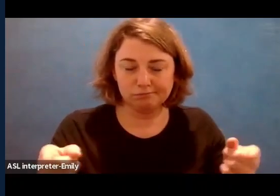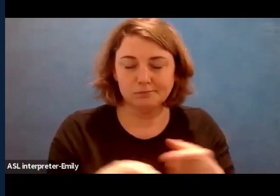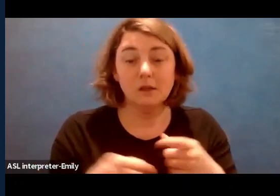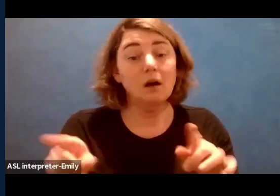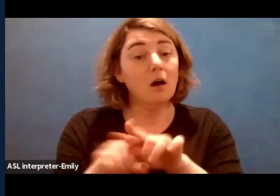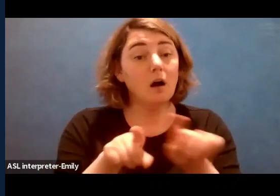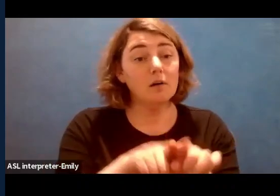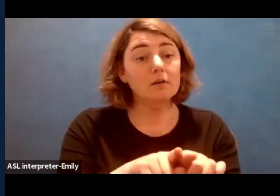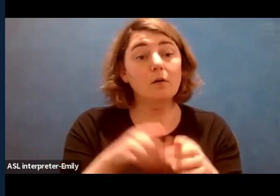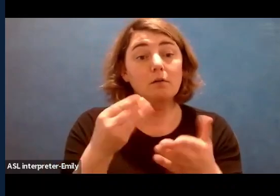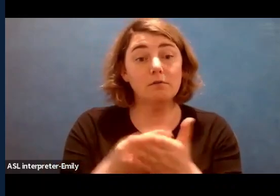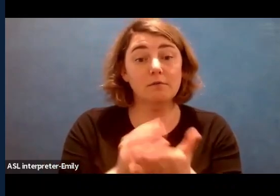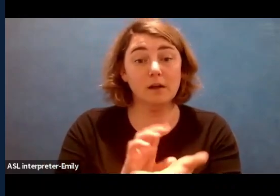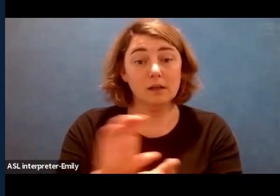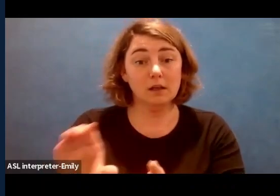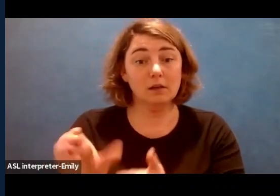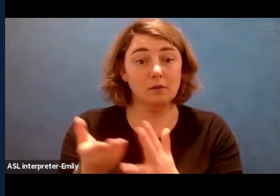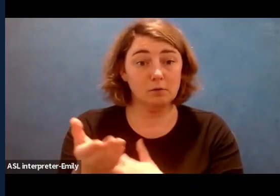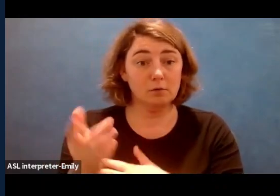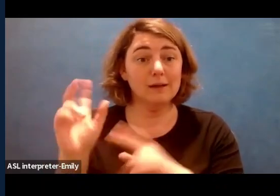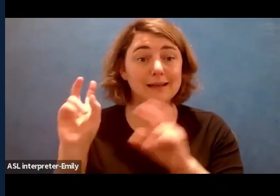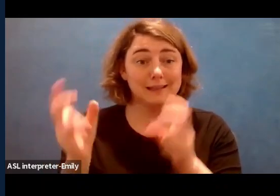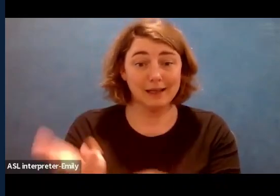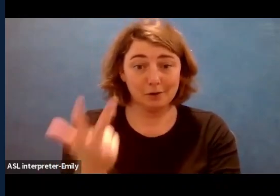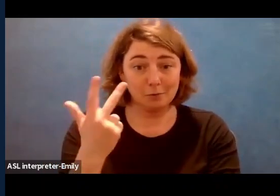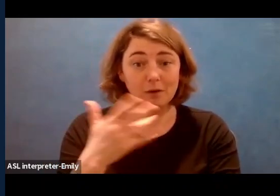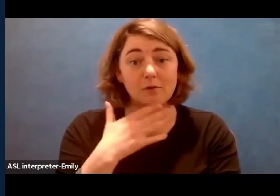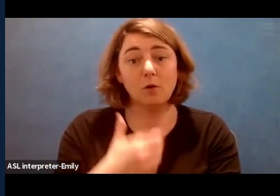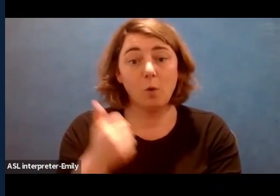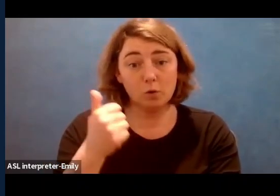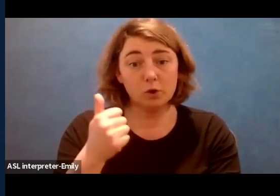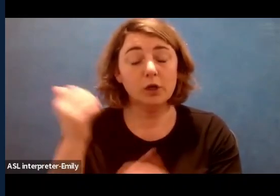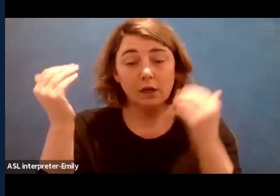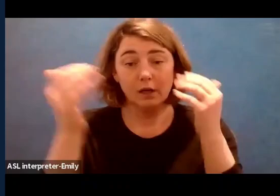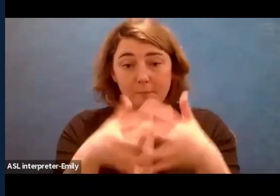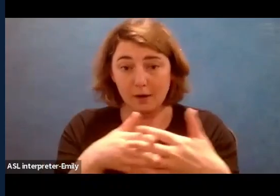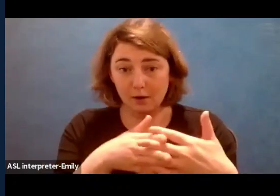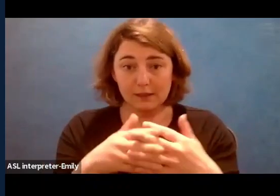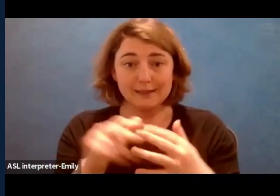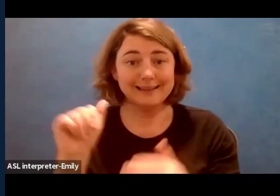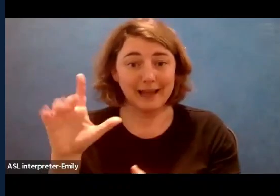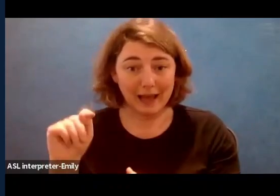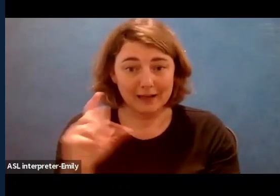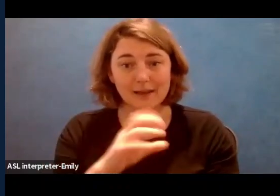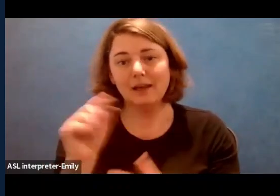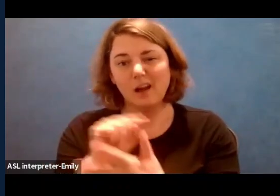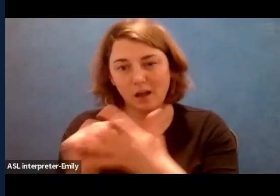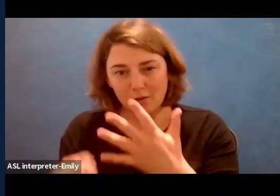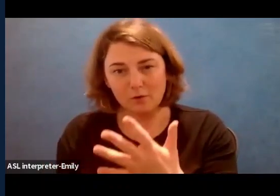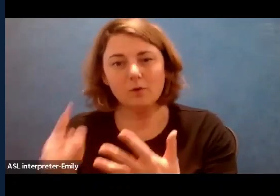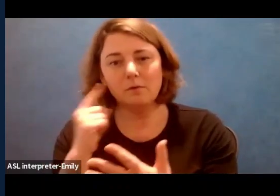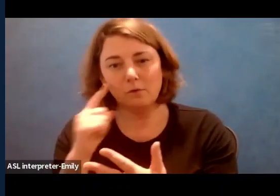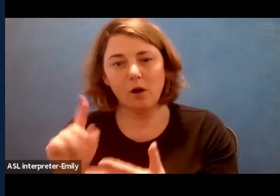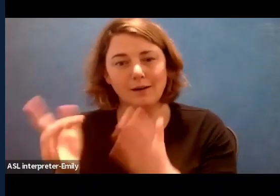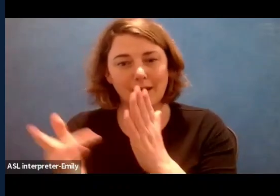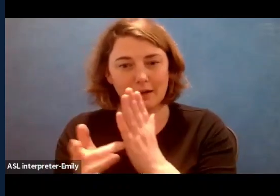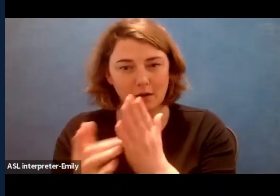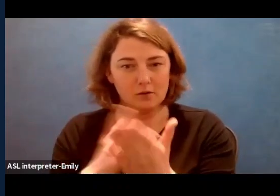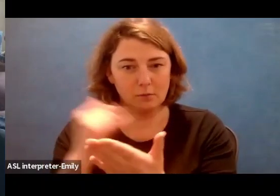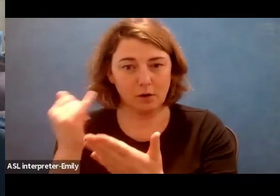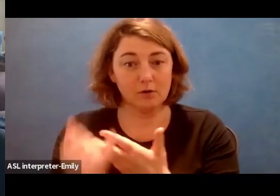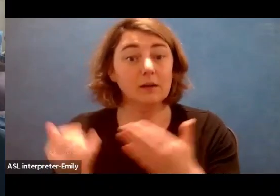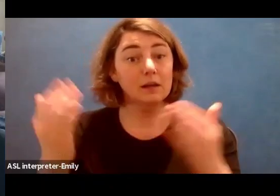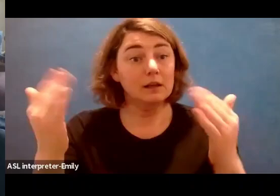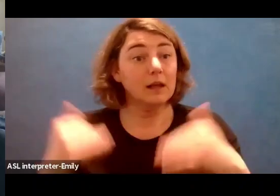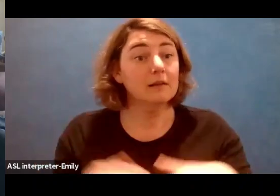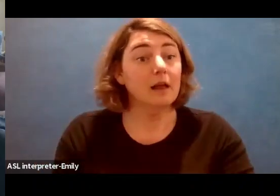likewise, we're funded by Title III, Older Americans Act, and other sources for our technology projects. Okay, next slide.